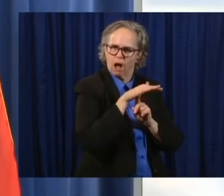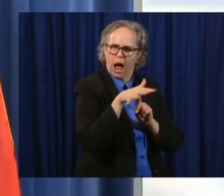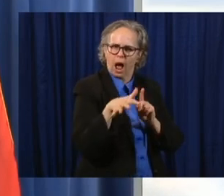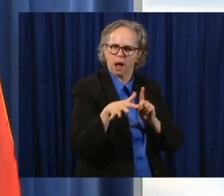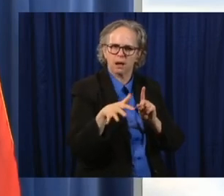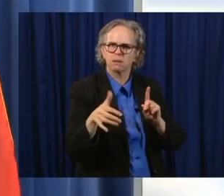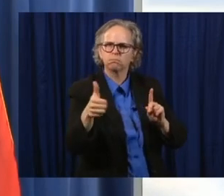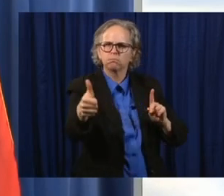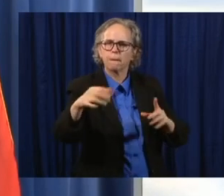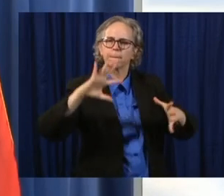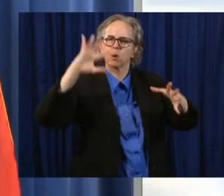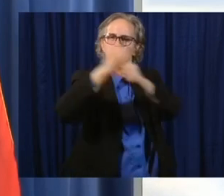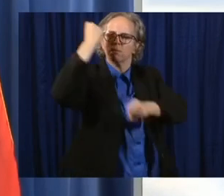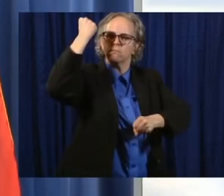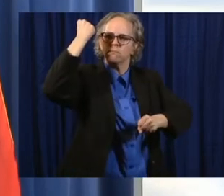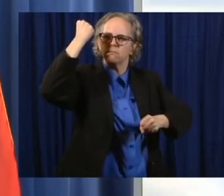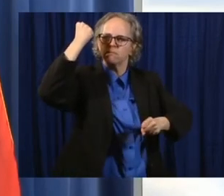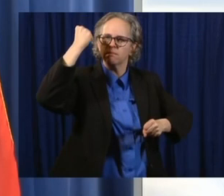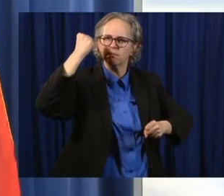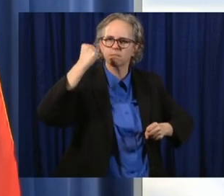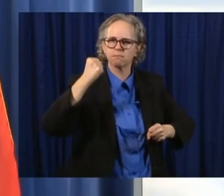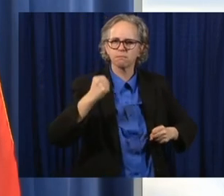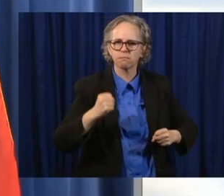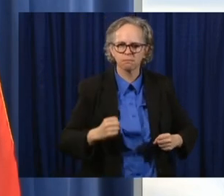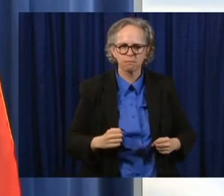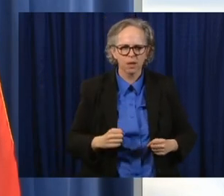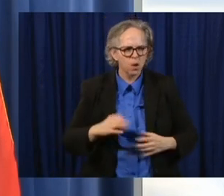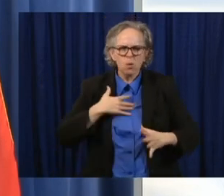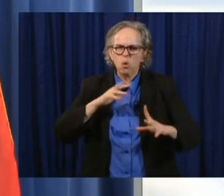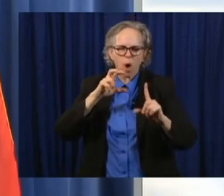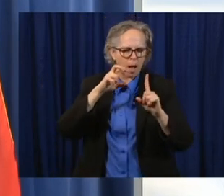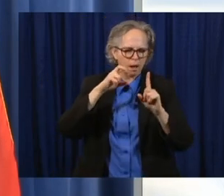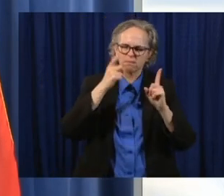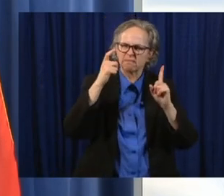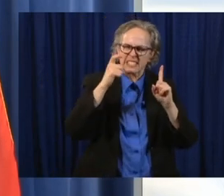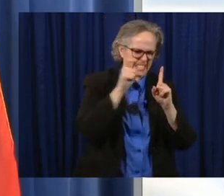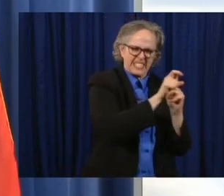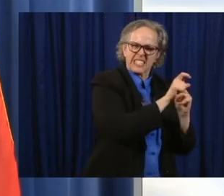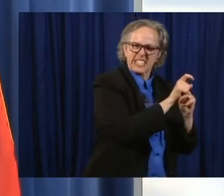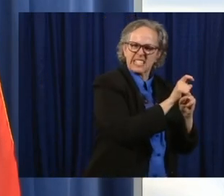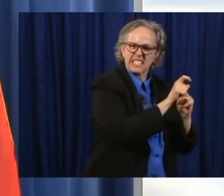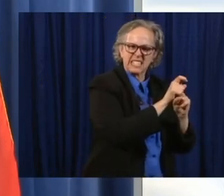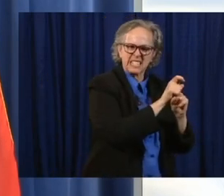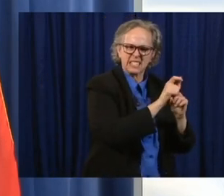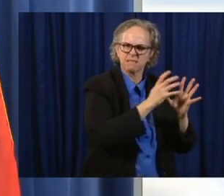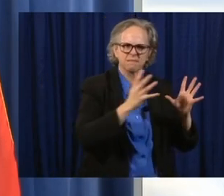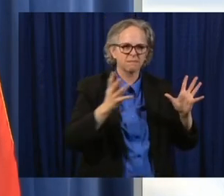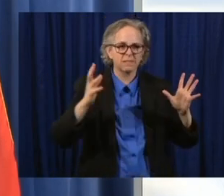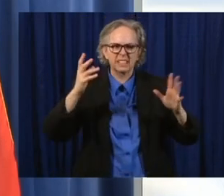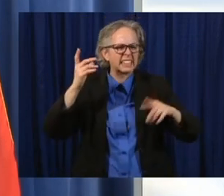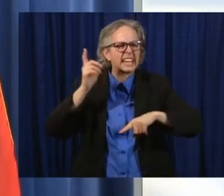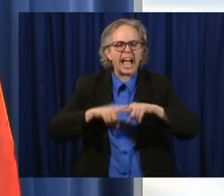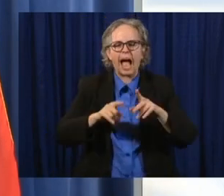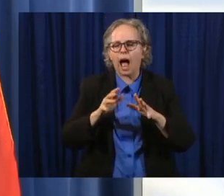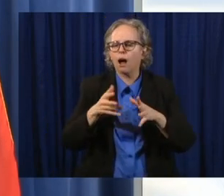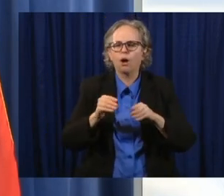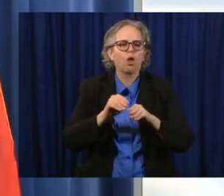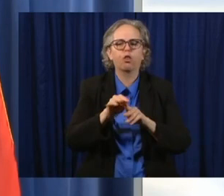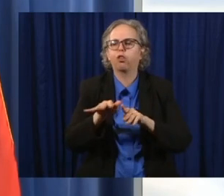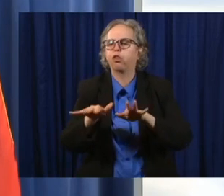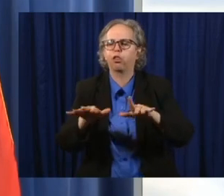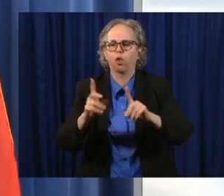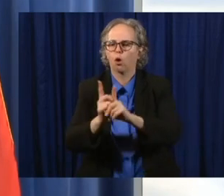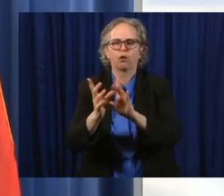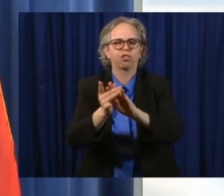victory. We're going to isolate it, kill it, because if it doesn't have anyone to come into contact with, it simply cannot